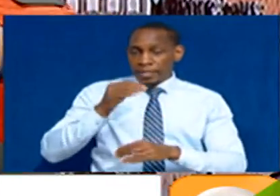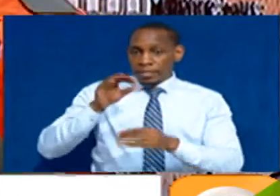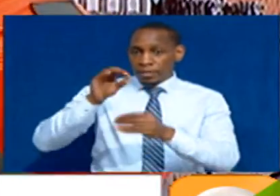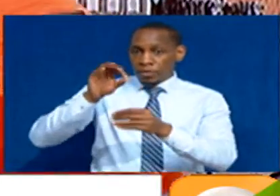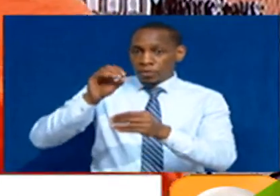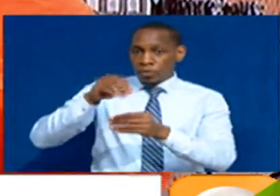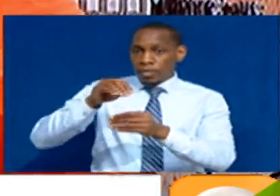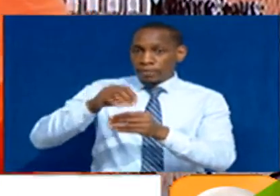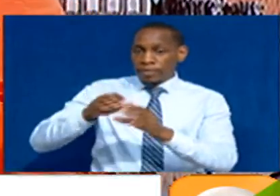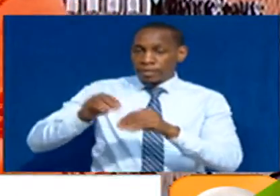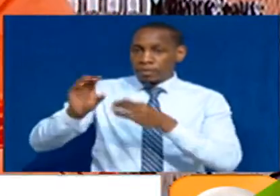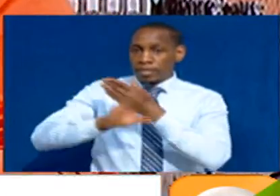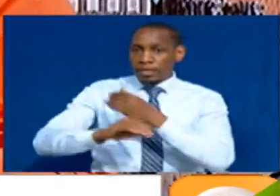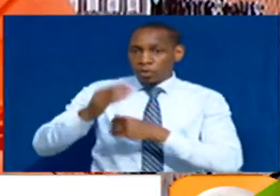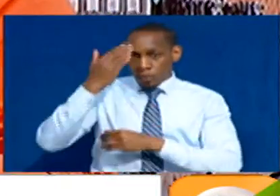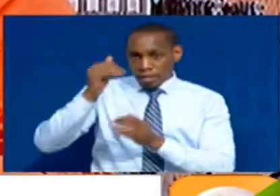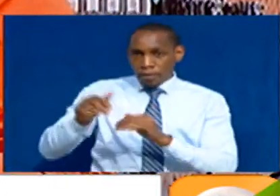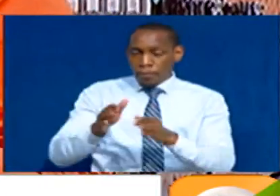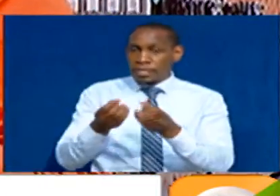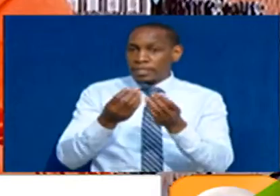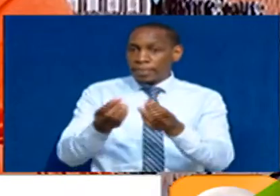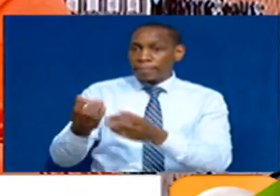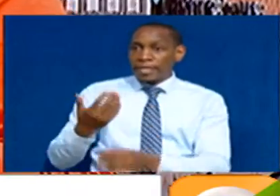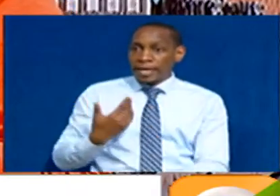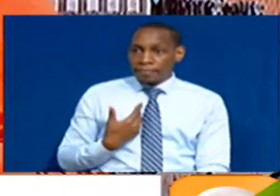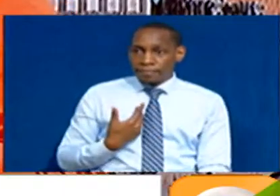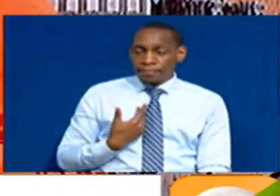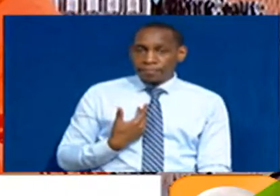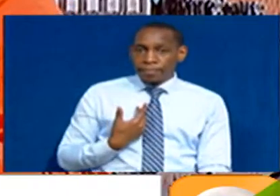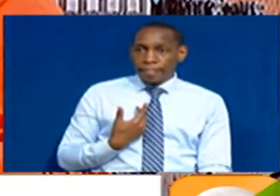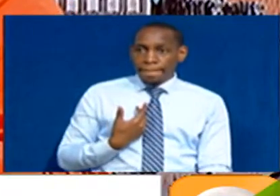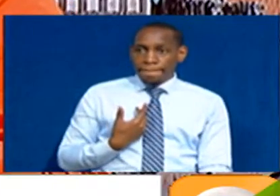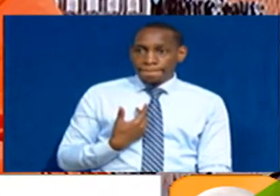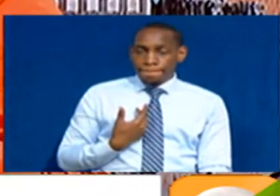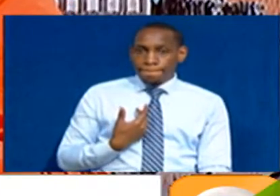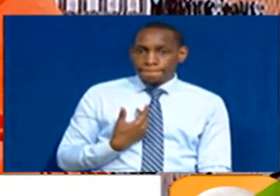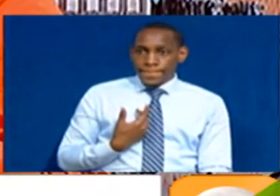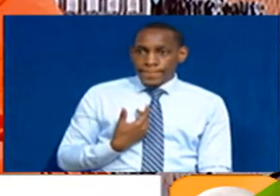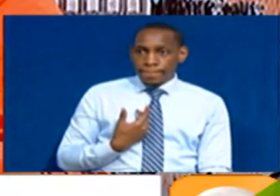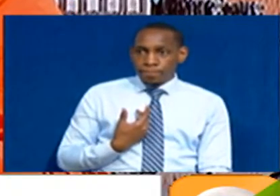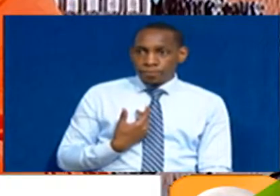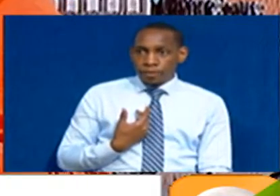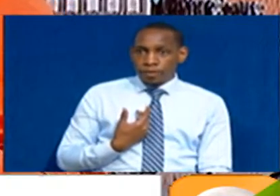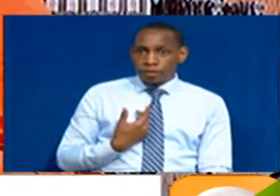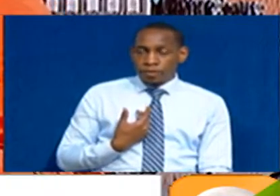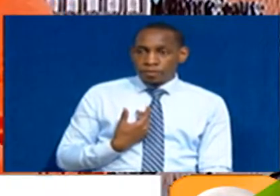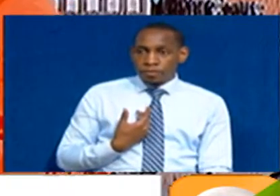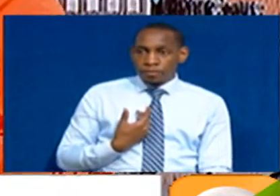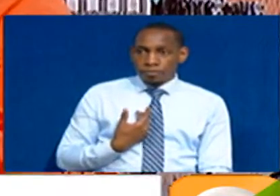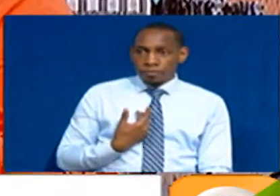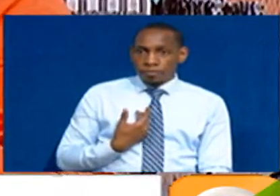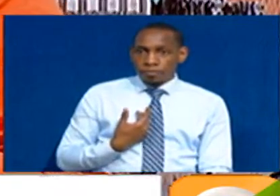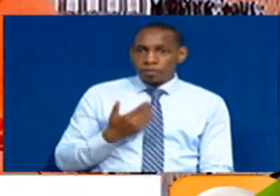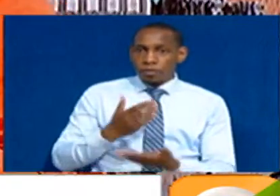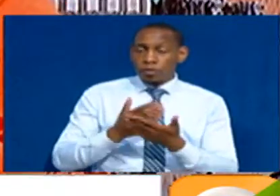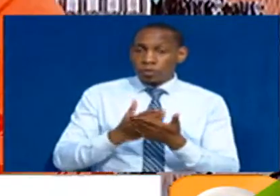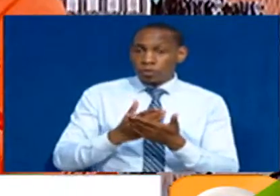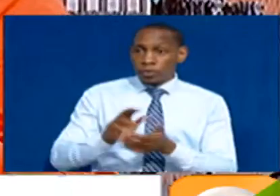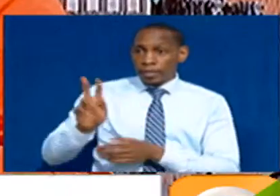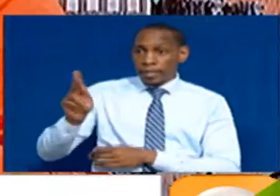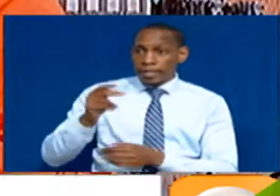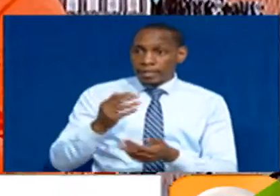abroad because there's so many opportunities. You know, even though we live in a country which is